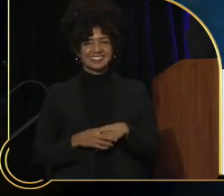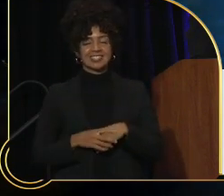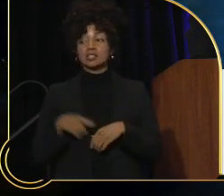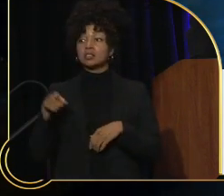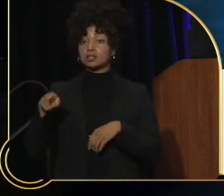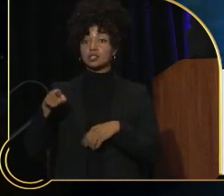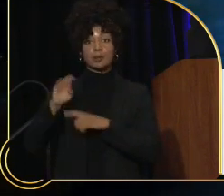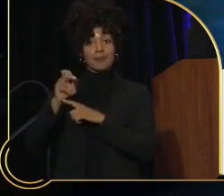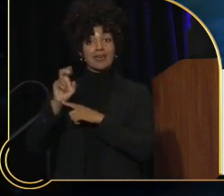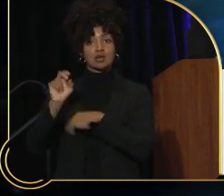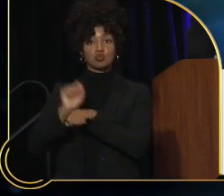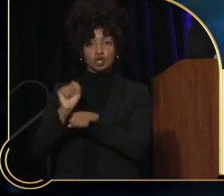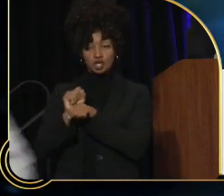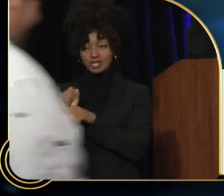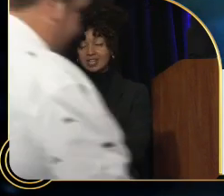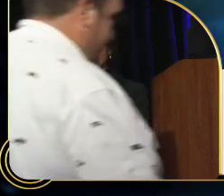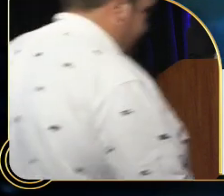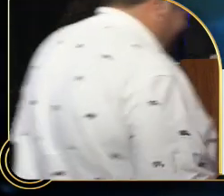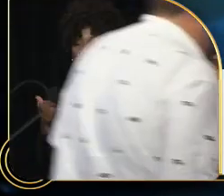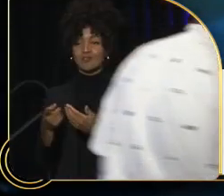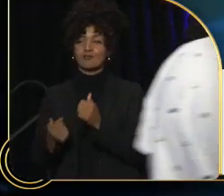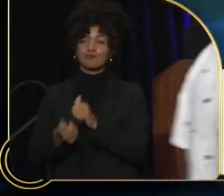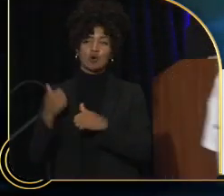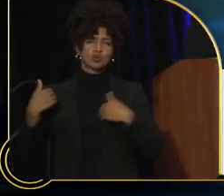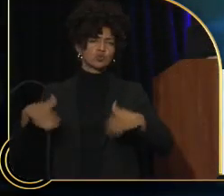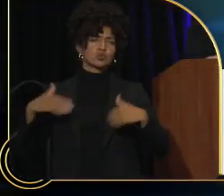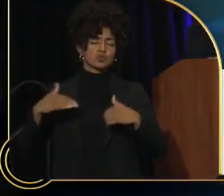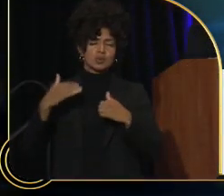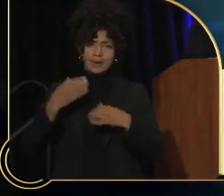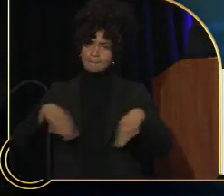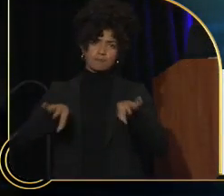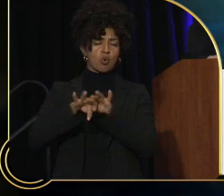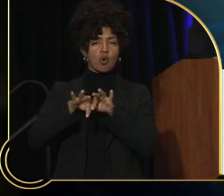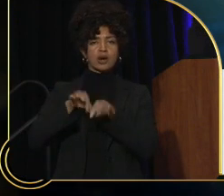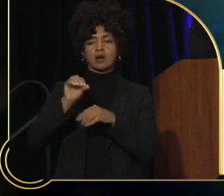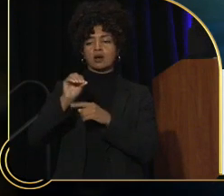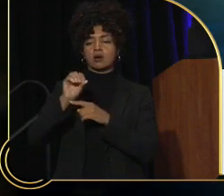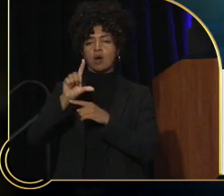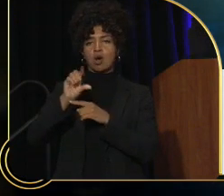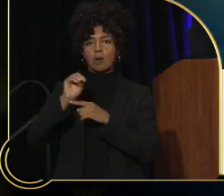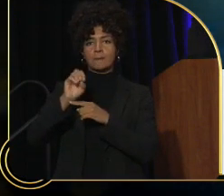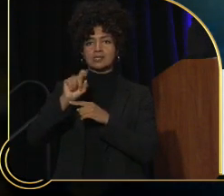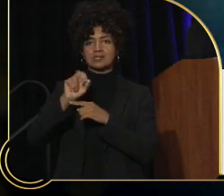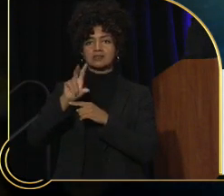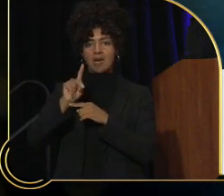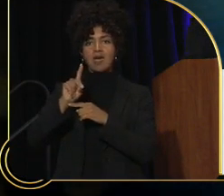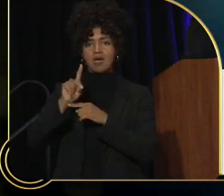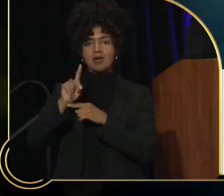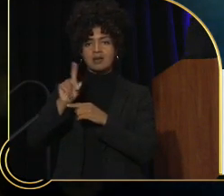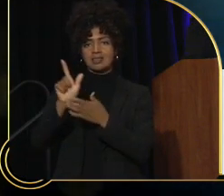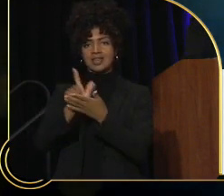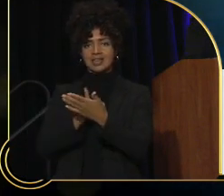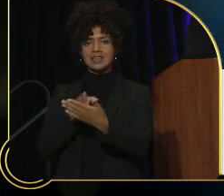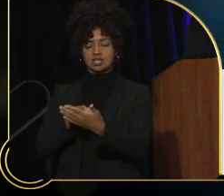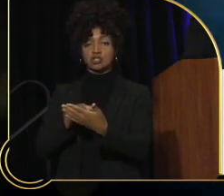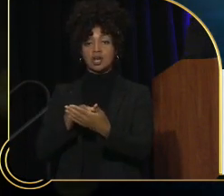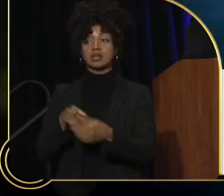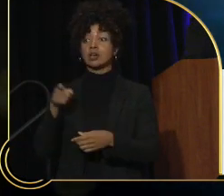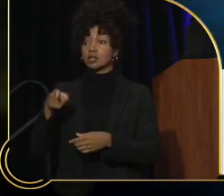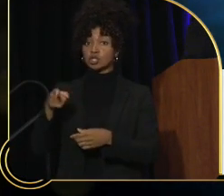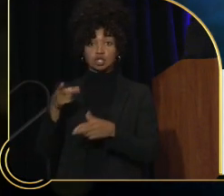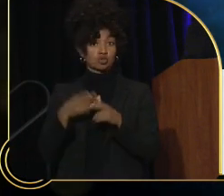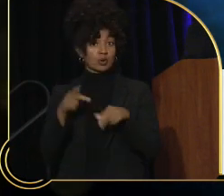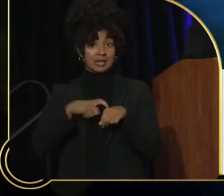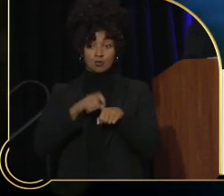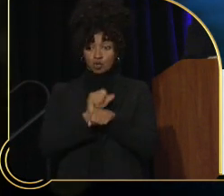ambitious Olmstead and other litigation. And in her short time with us, she has already shown how awesome she is. Not that there was